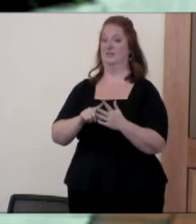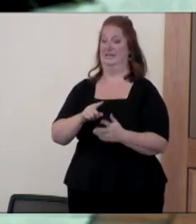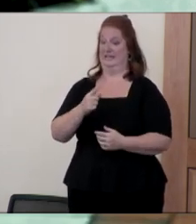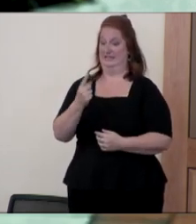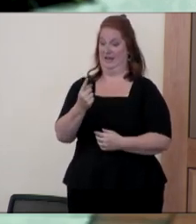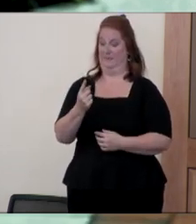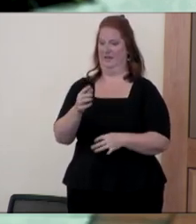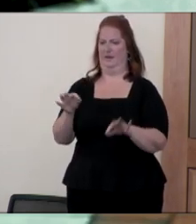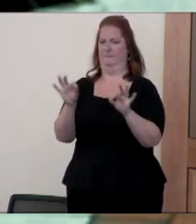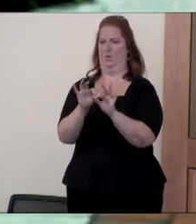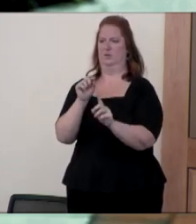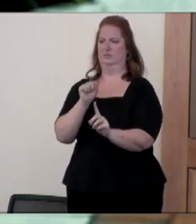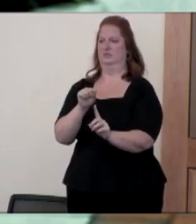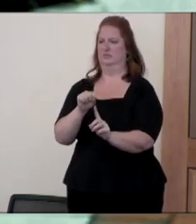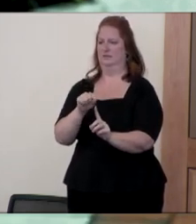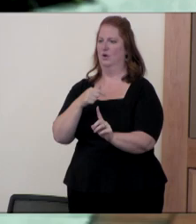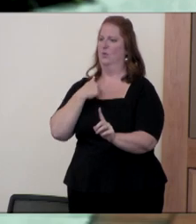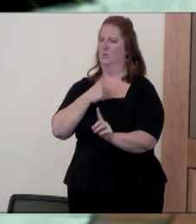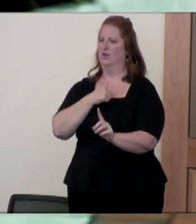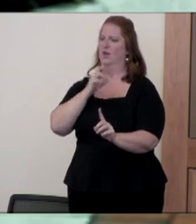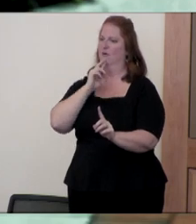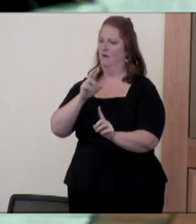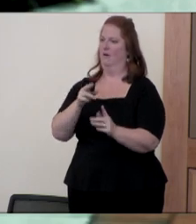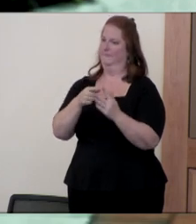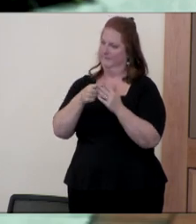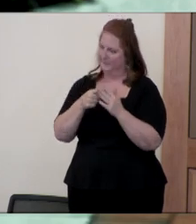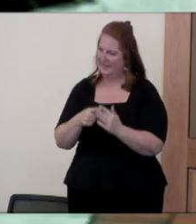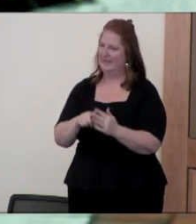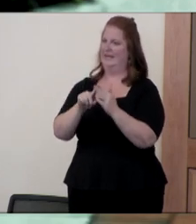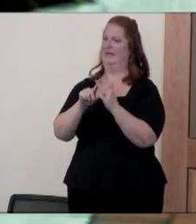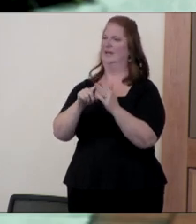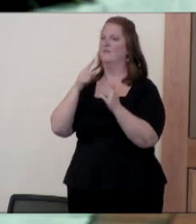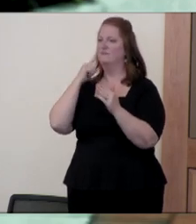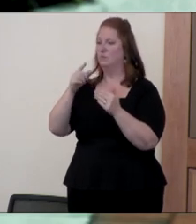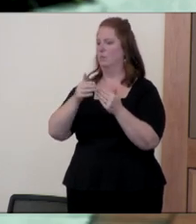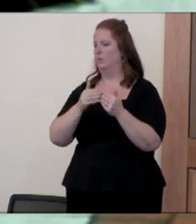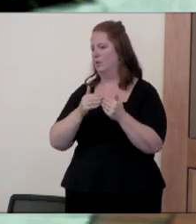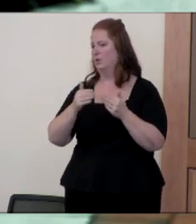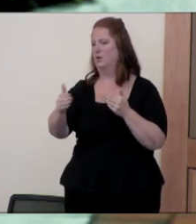here. We're the beginning of legacies."